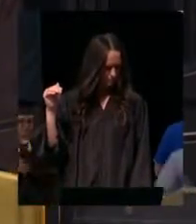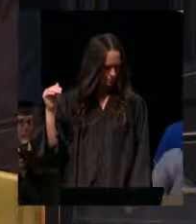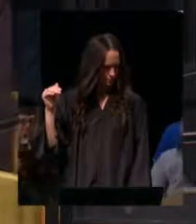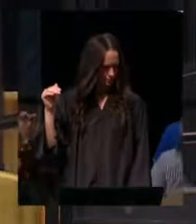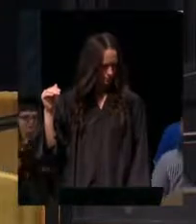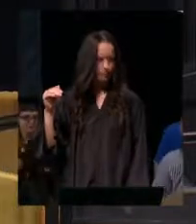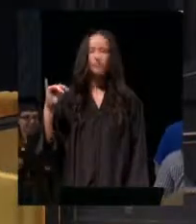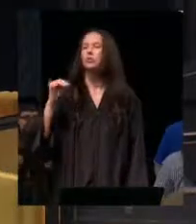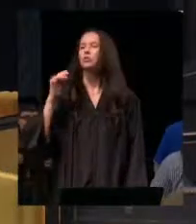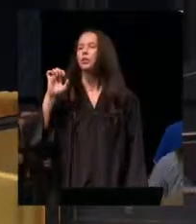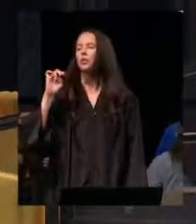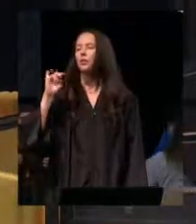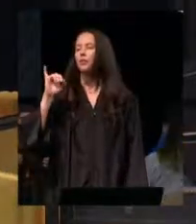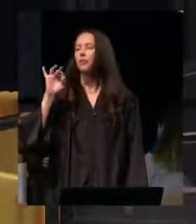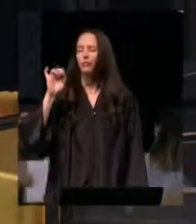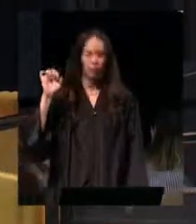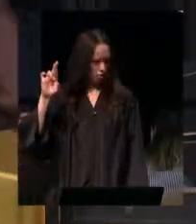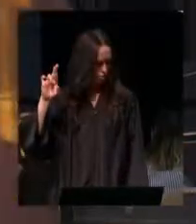Jennifer Luring.